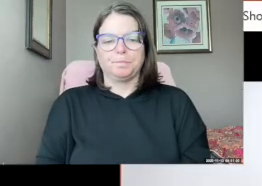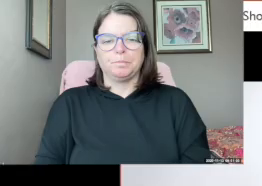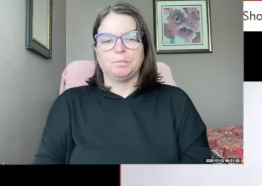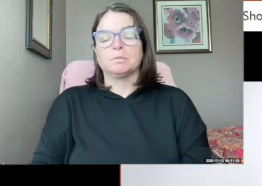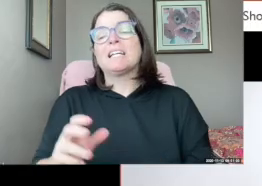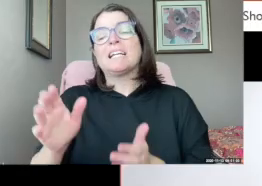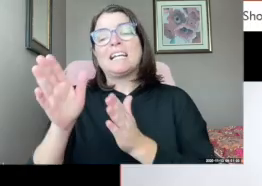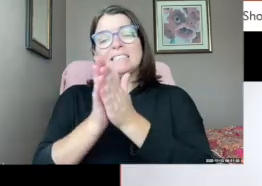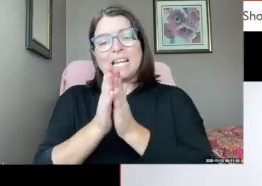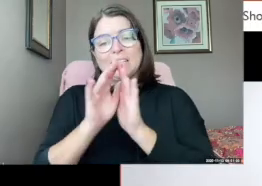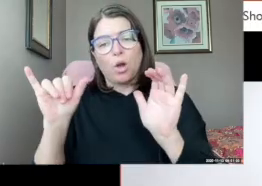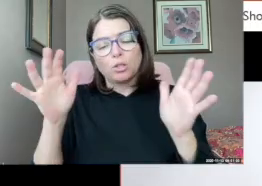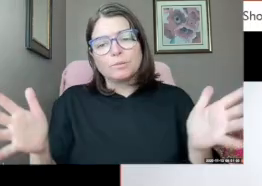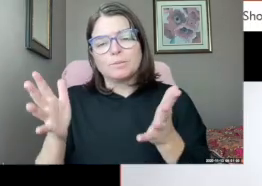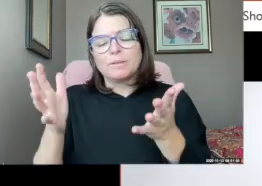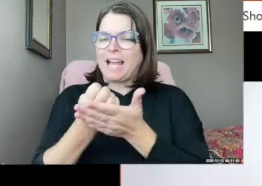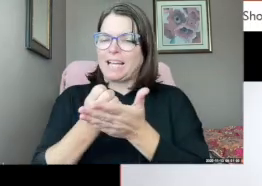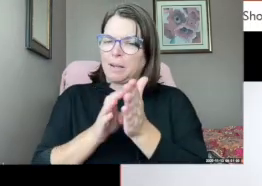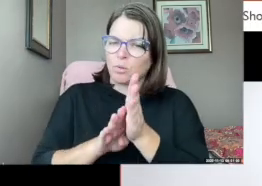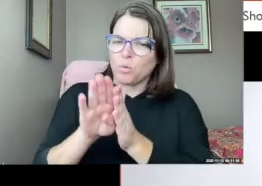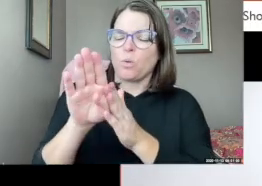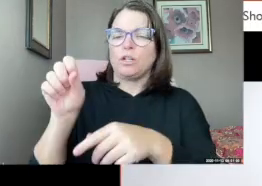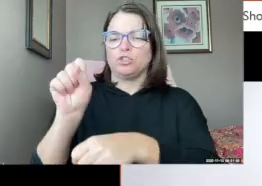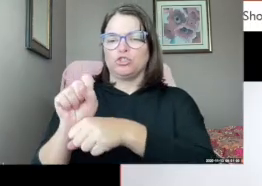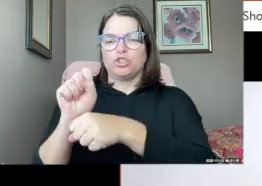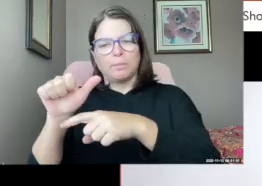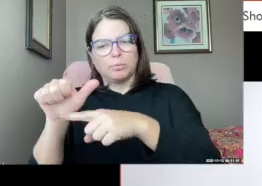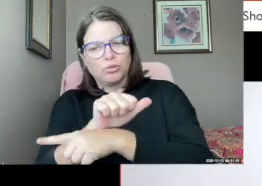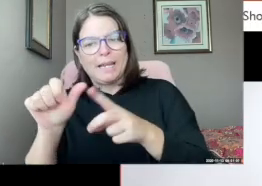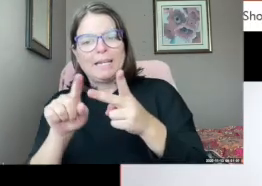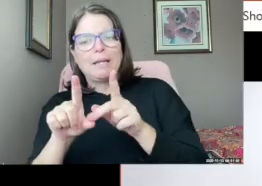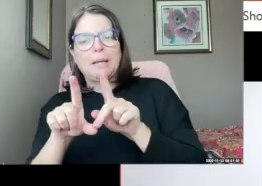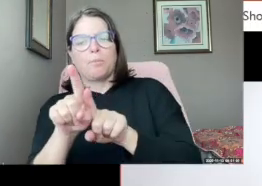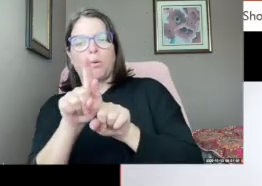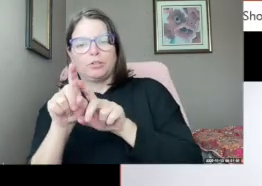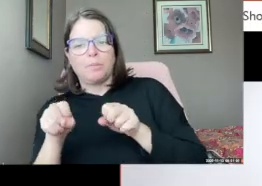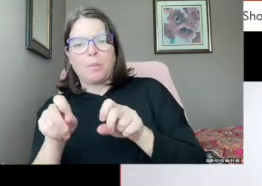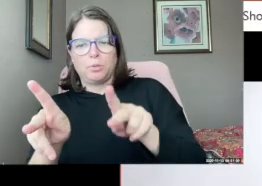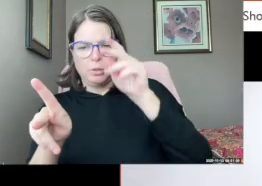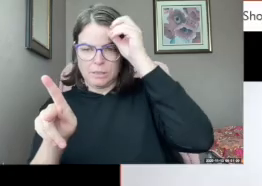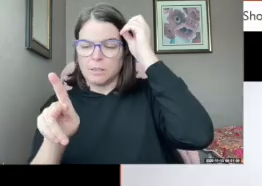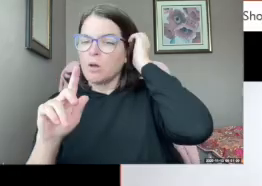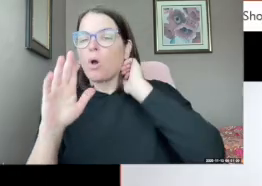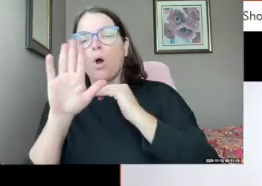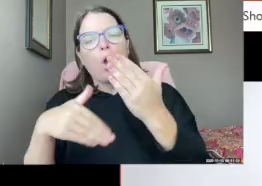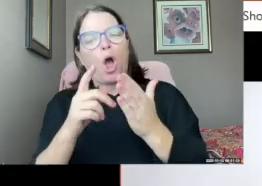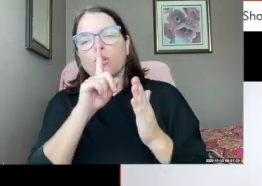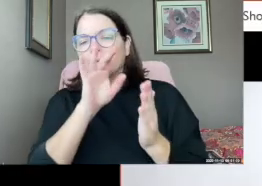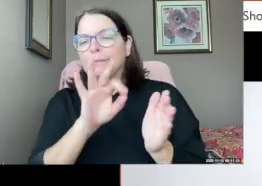Lastly, incentives help promote economic growth, job training, and apprenticeship opportunities,